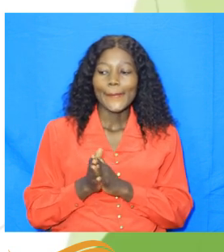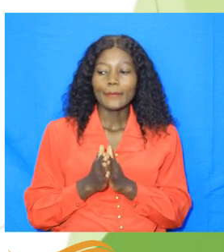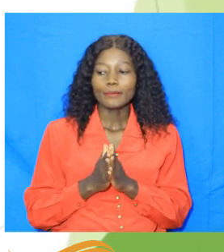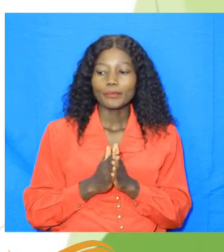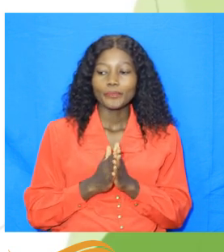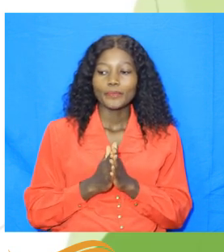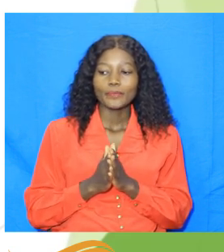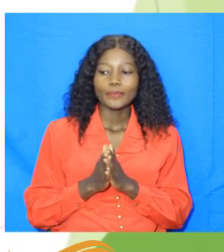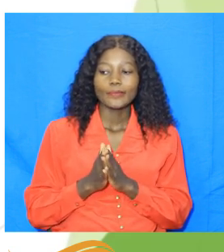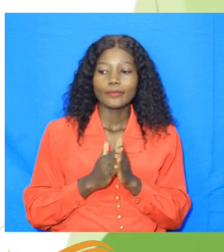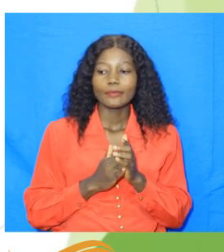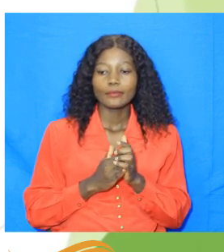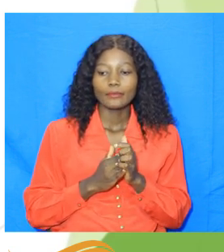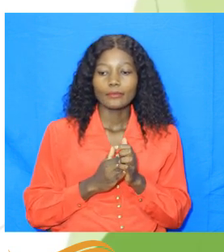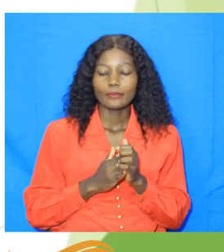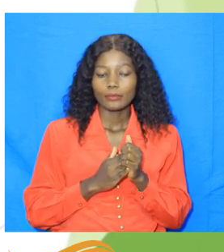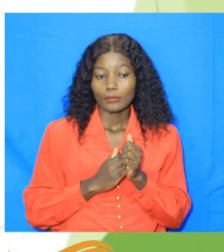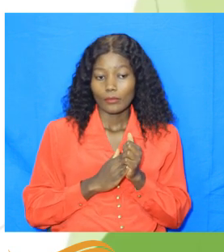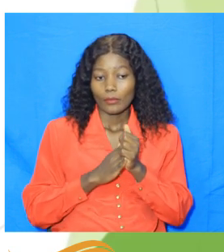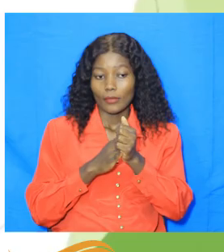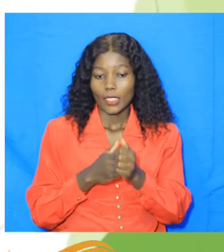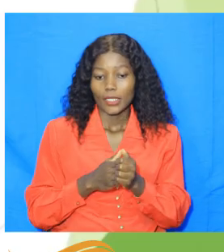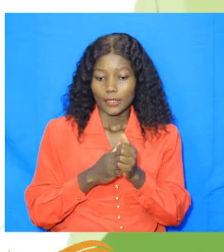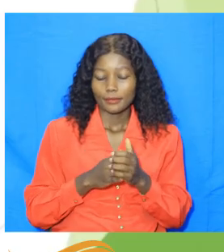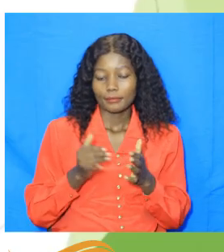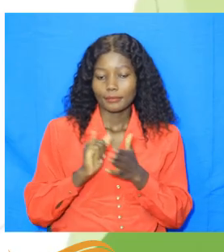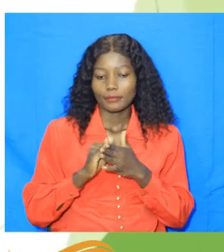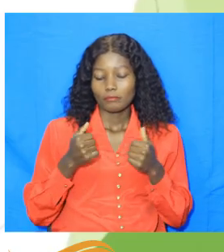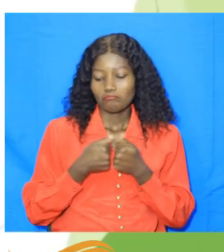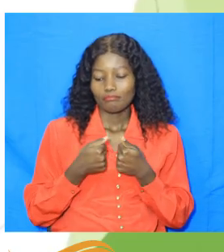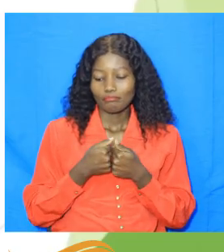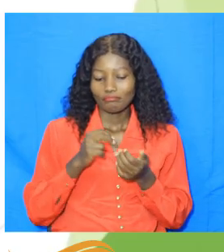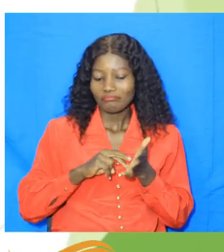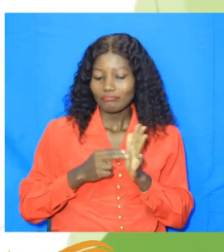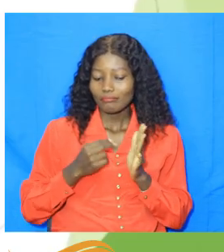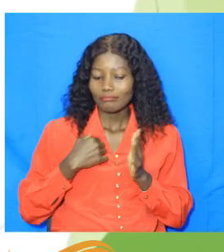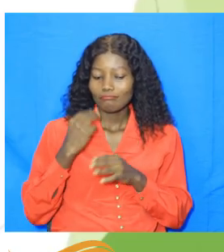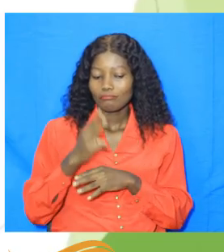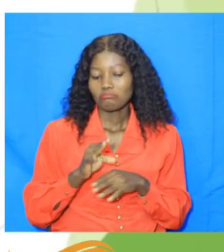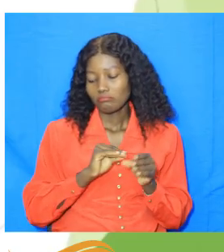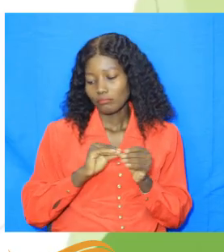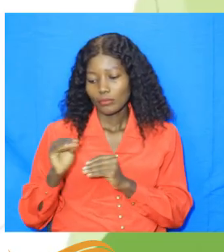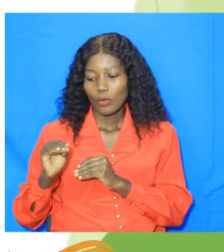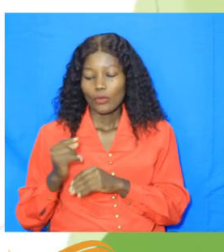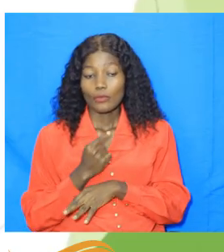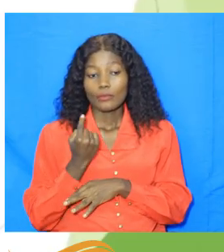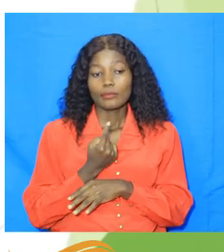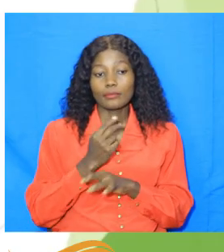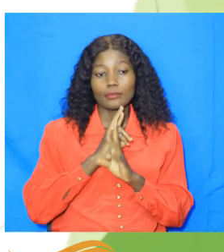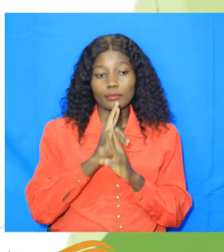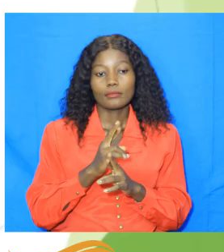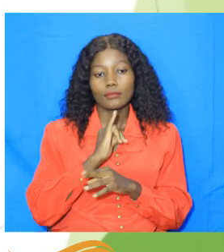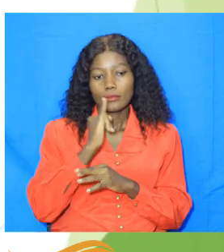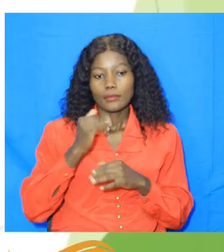that bout or that match. So I'll have to step aside. So self-reporting is